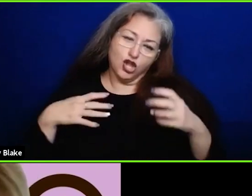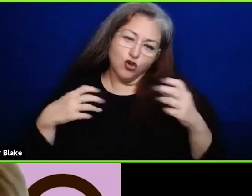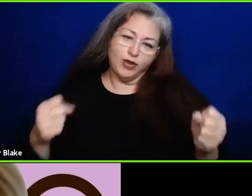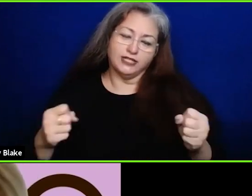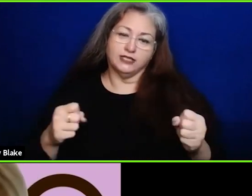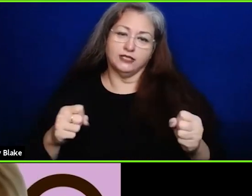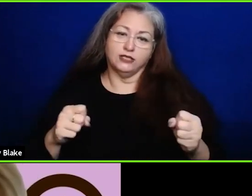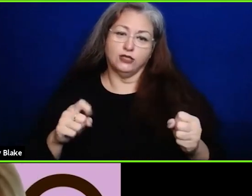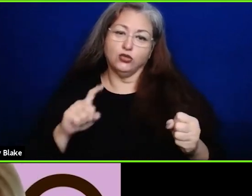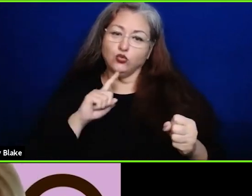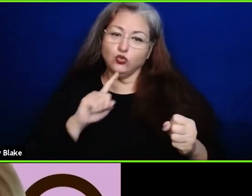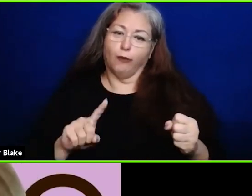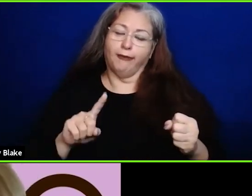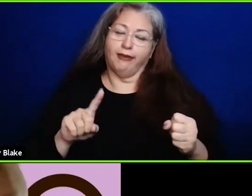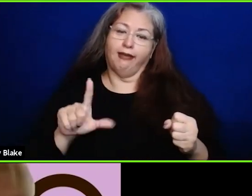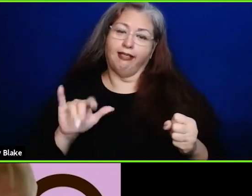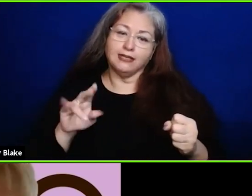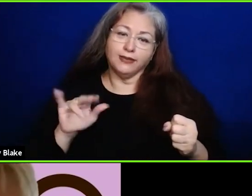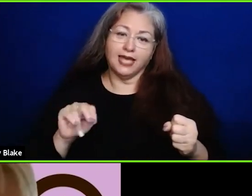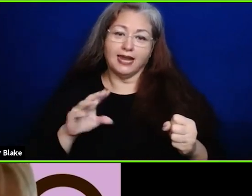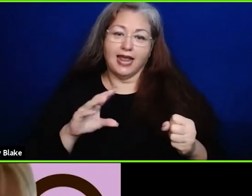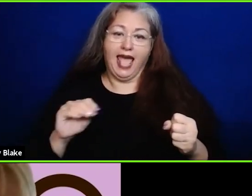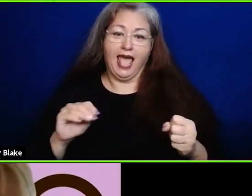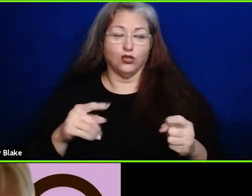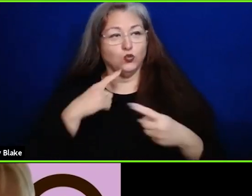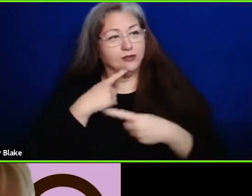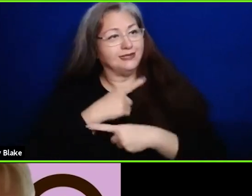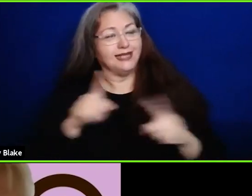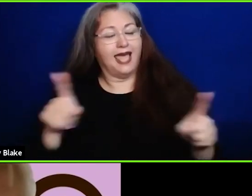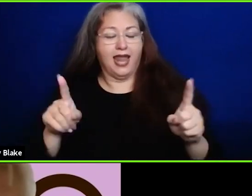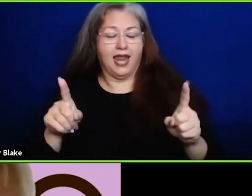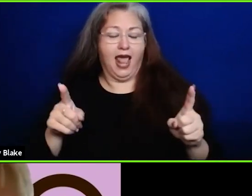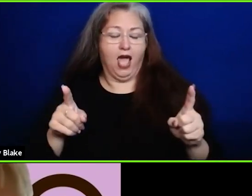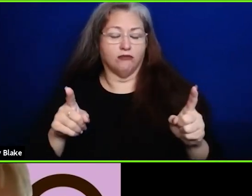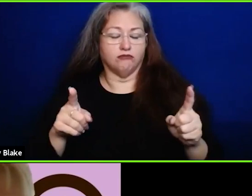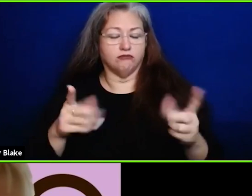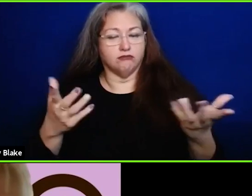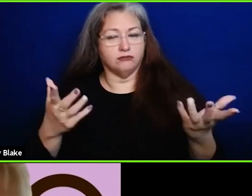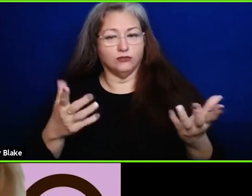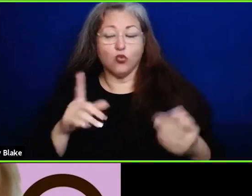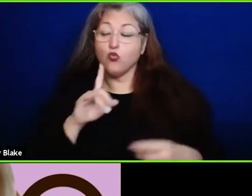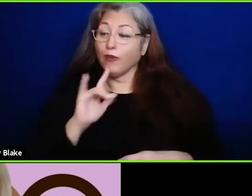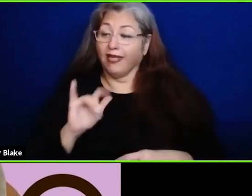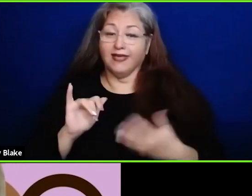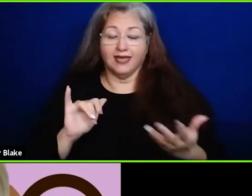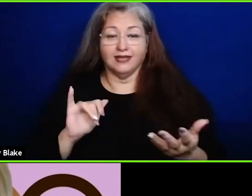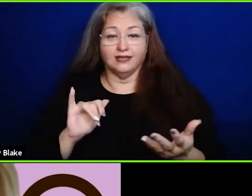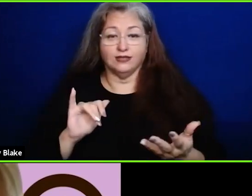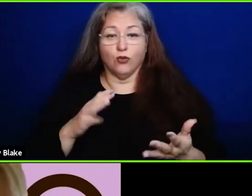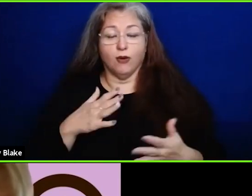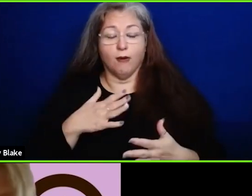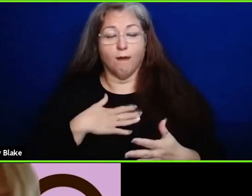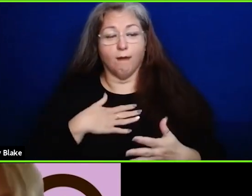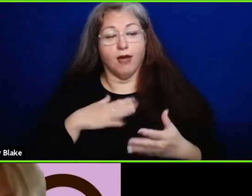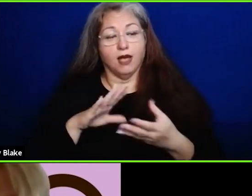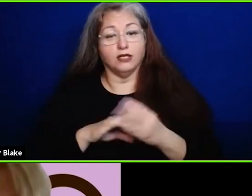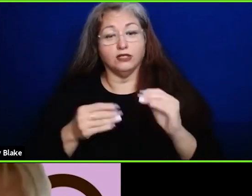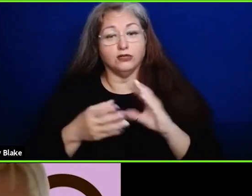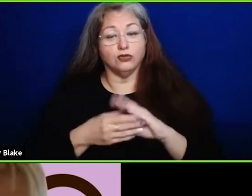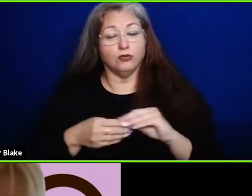be a lesbian and to say it out loud. So really, my story is